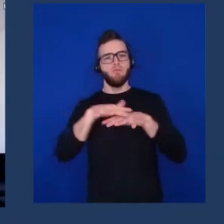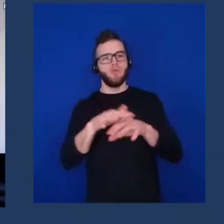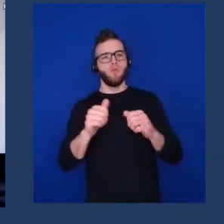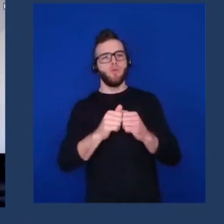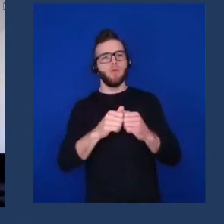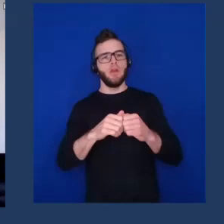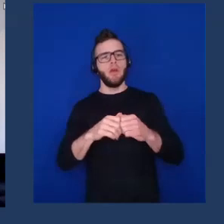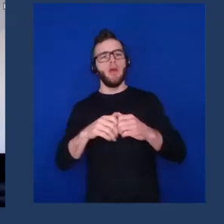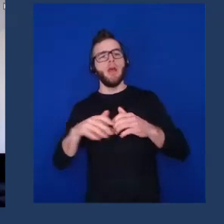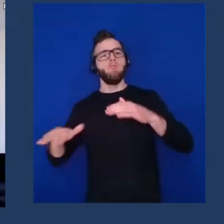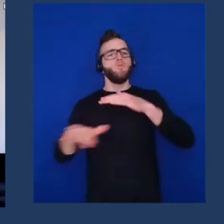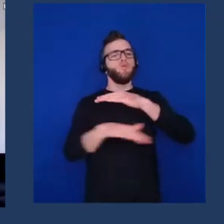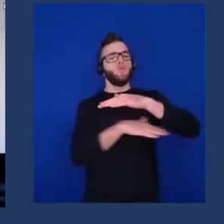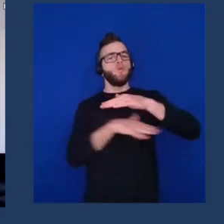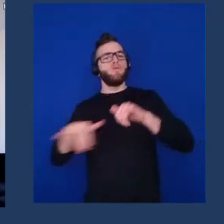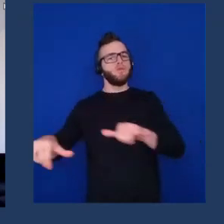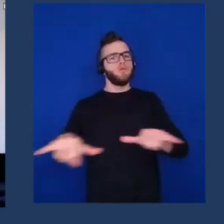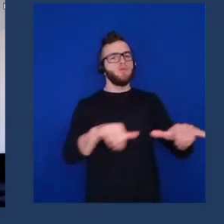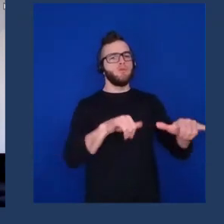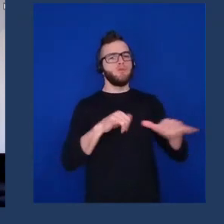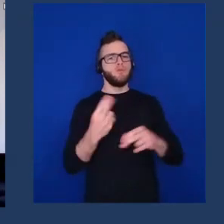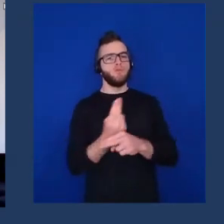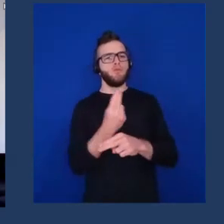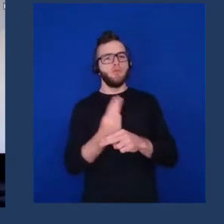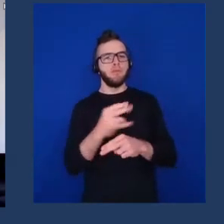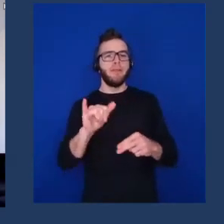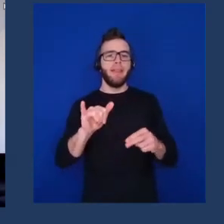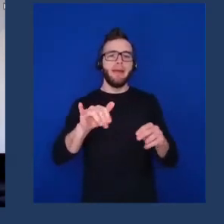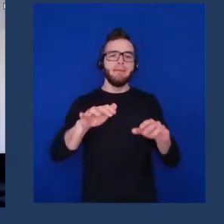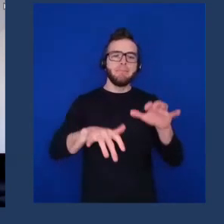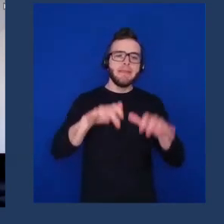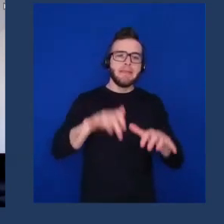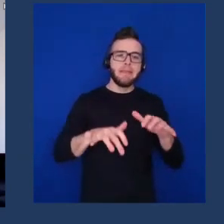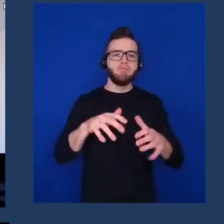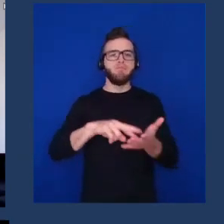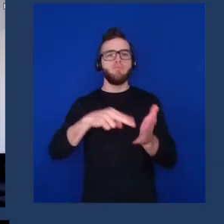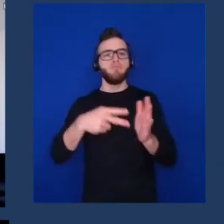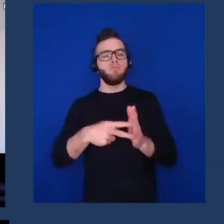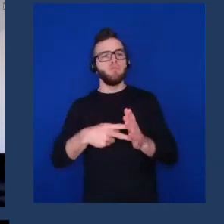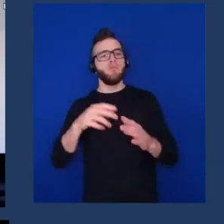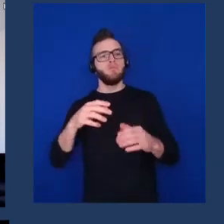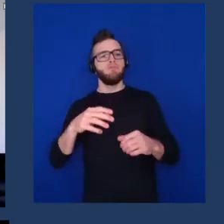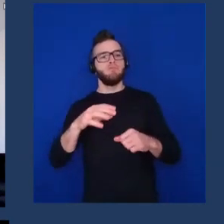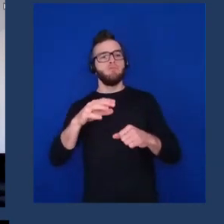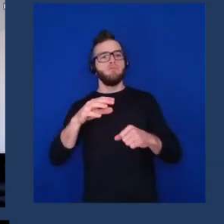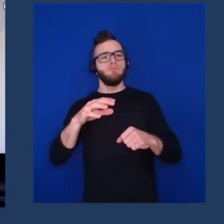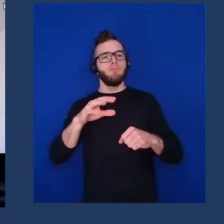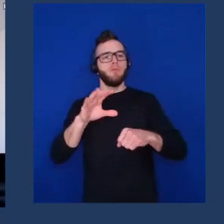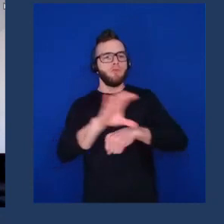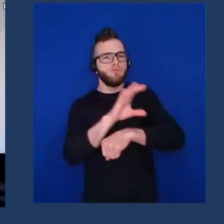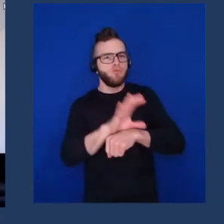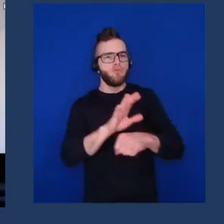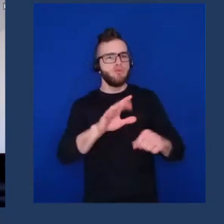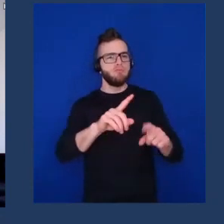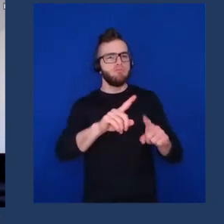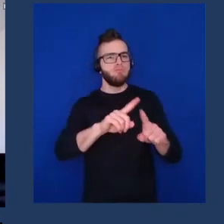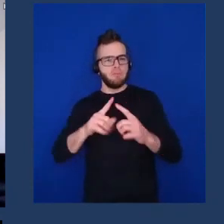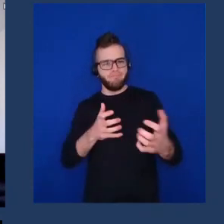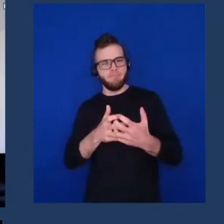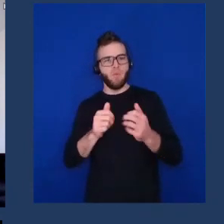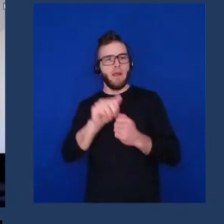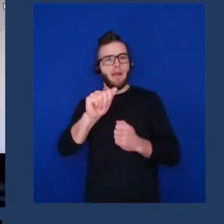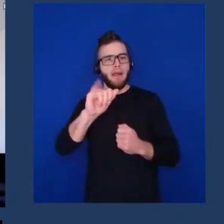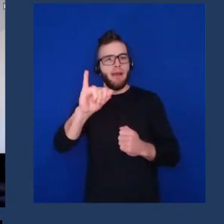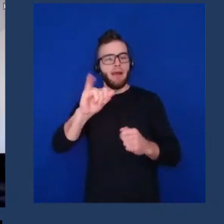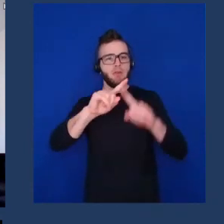computers or AI all-purpose screens? Kartik, do you want to take a stab at this one? Sure. So I think we're